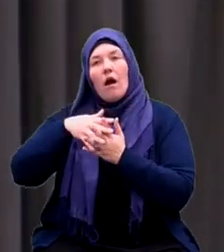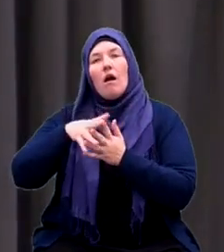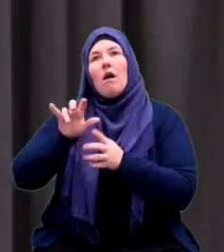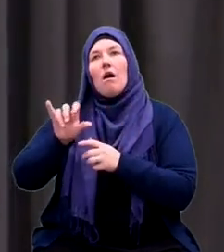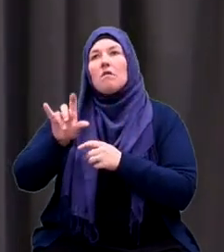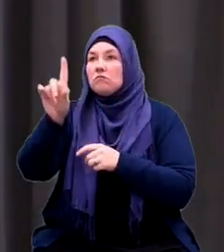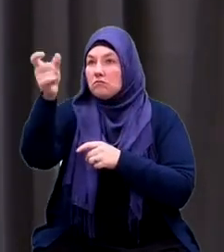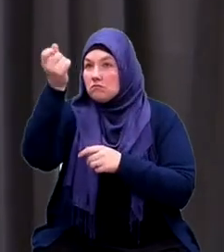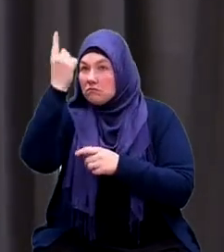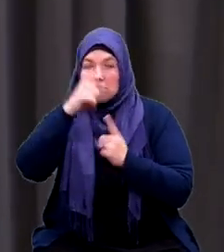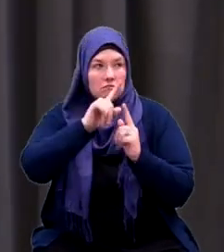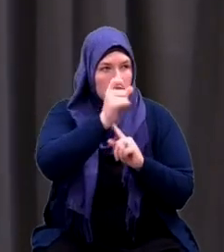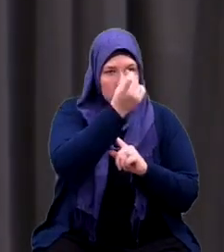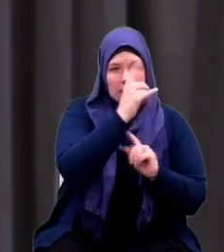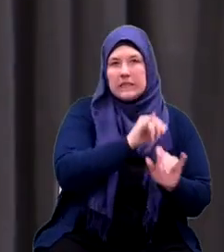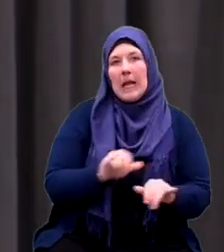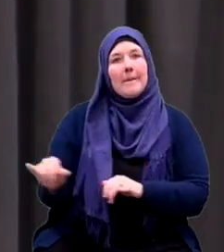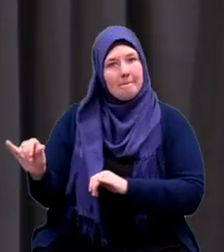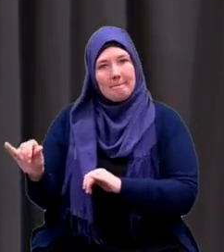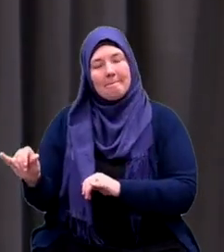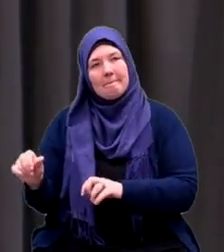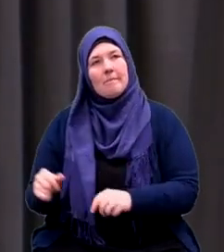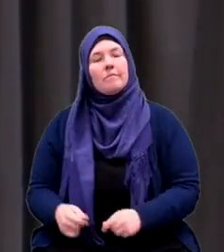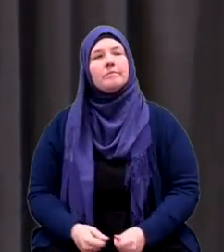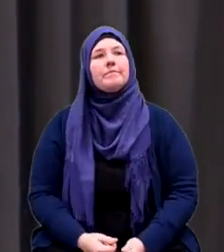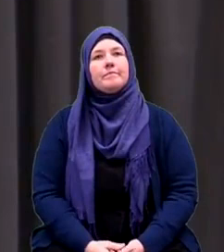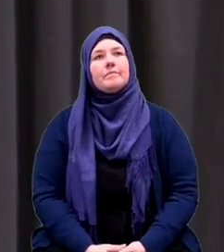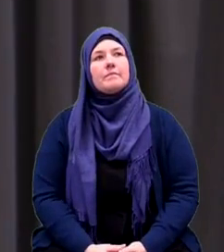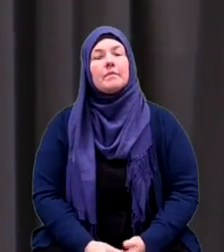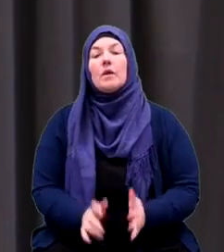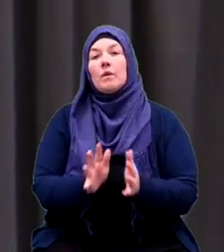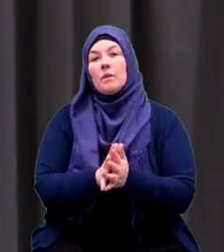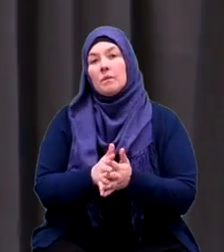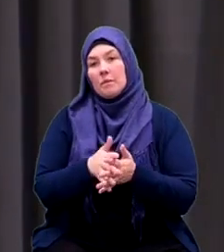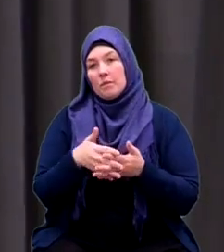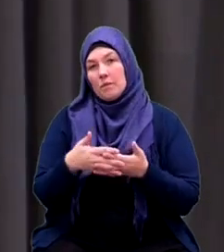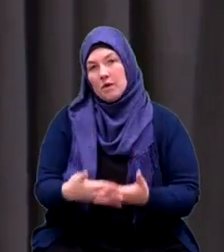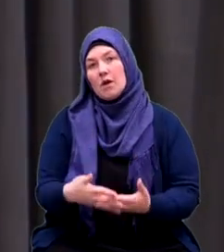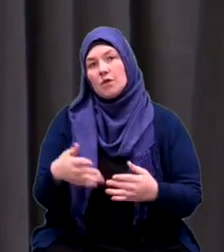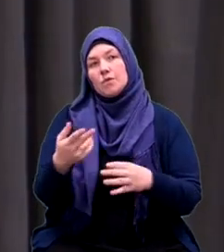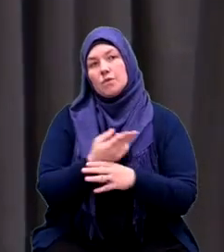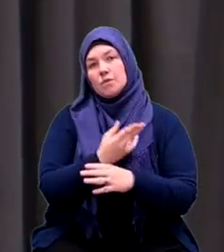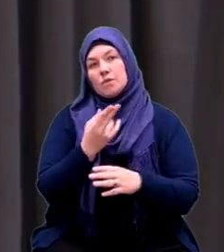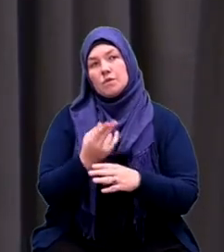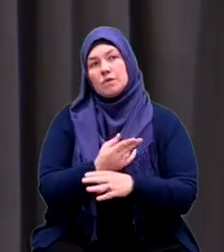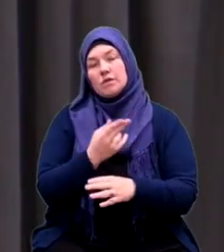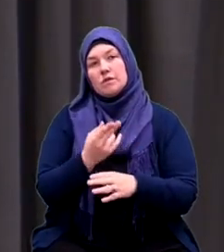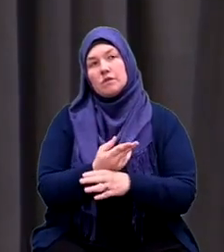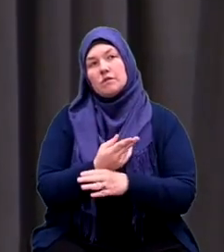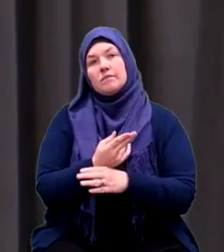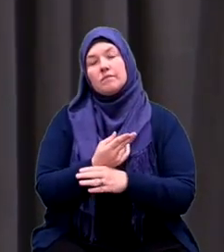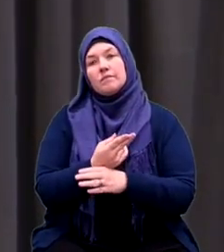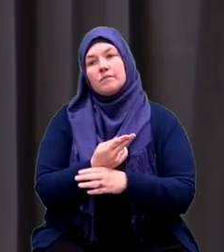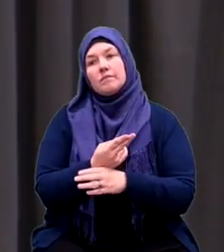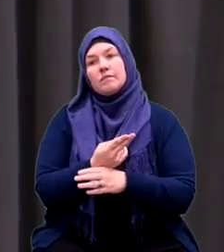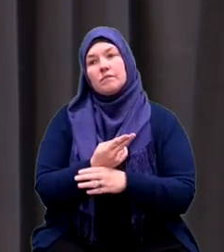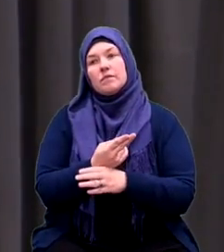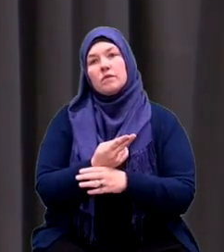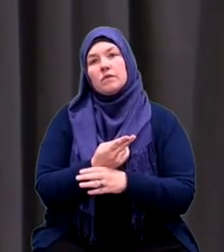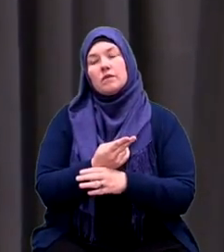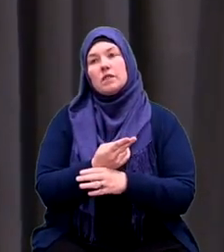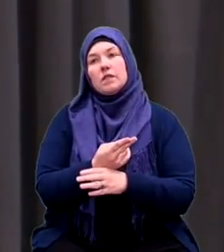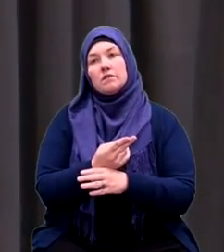settles, the more you absorb it. The Quran uses the repetition style, even